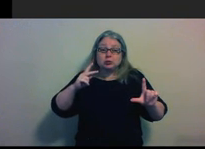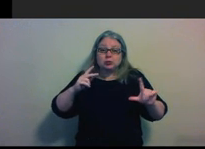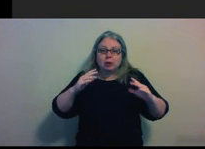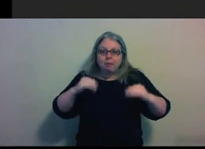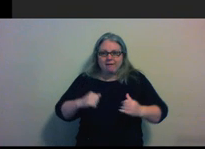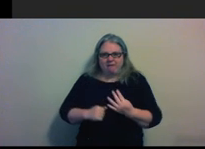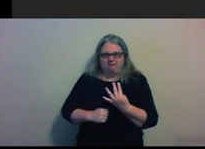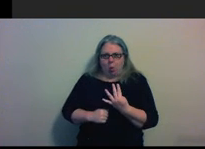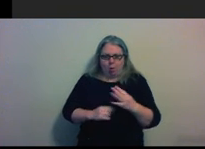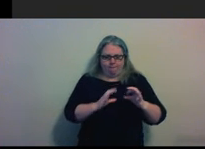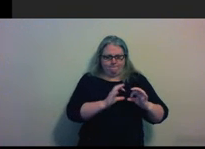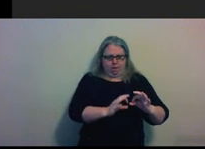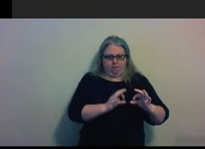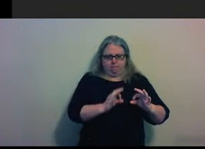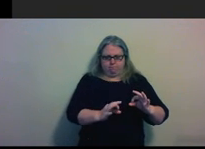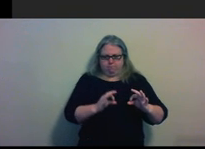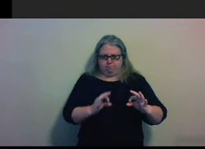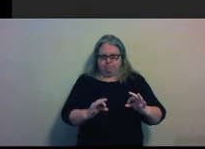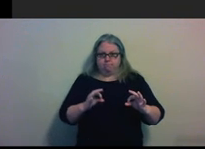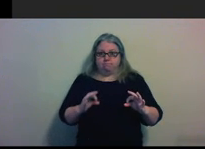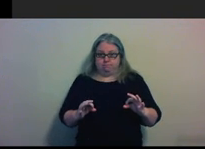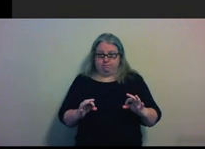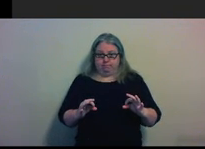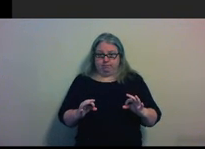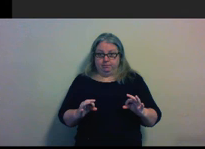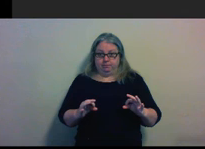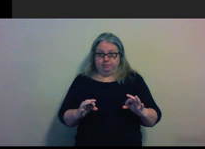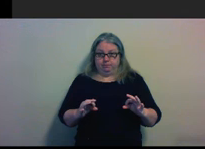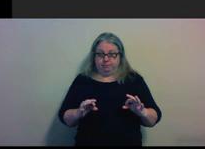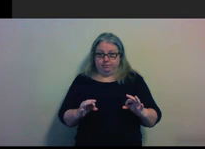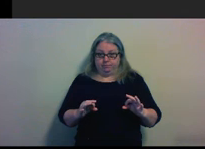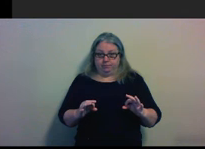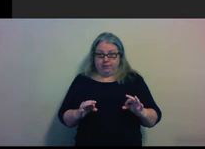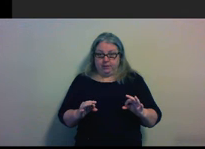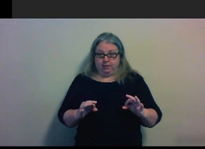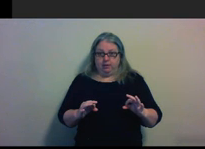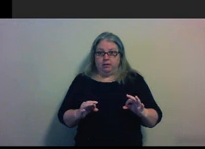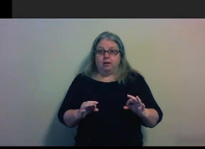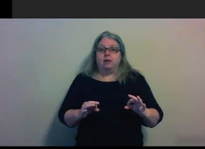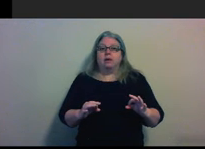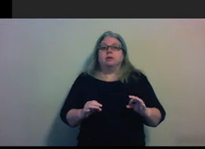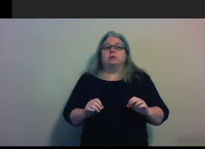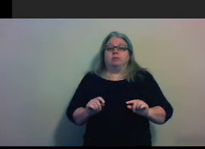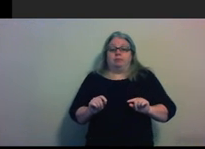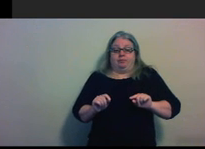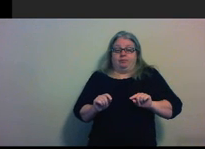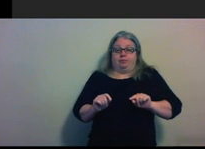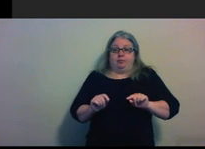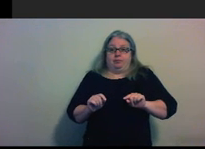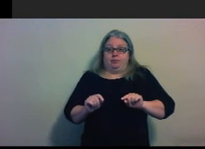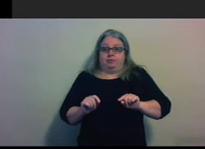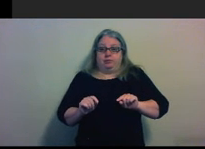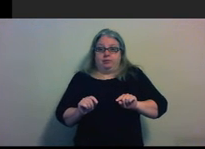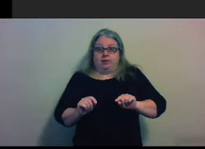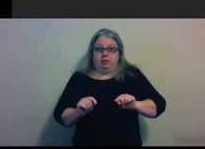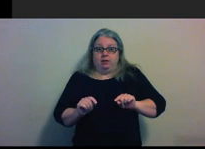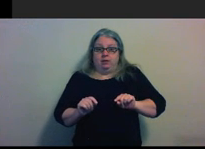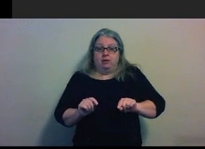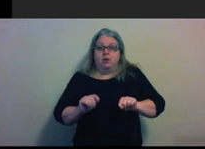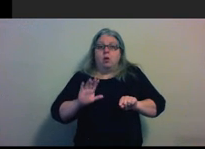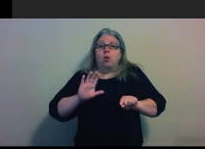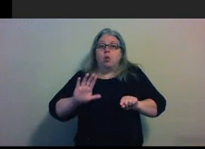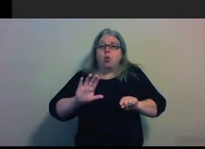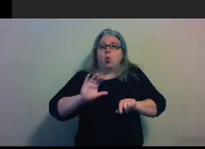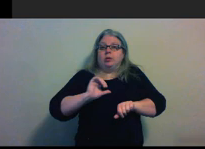at the bottom, there are 4 different buttons here. The first button is your status and your setting. The green